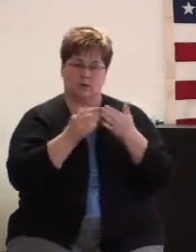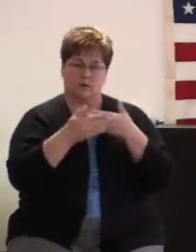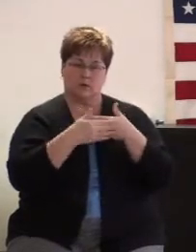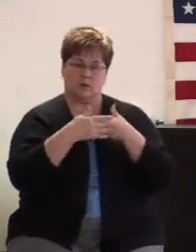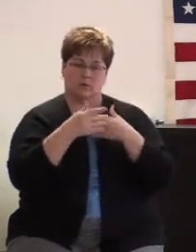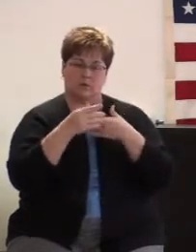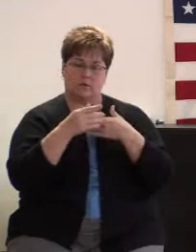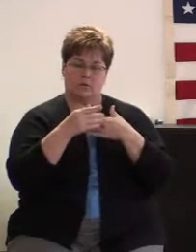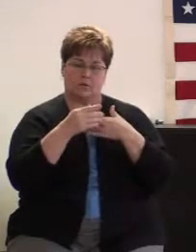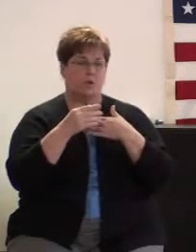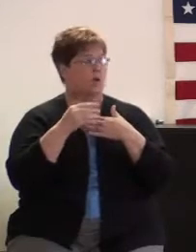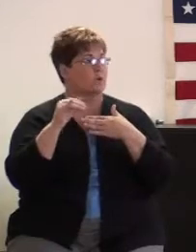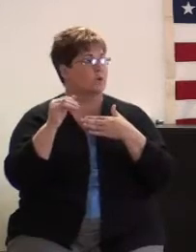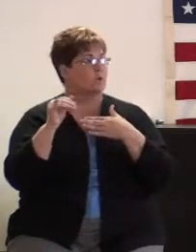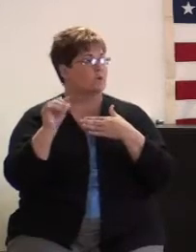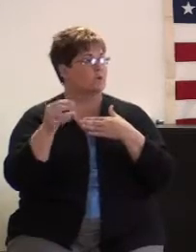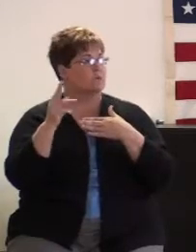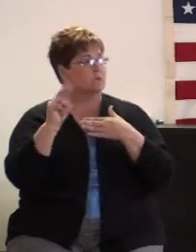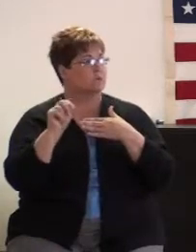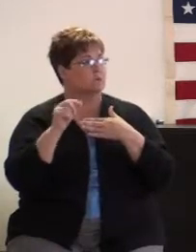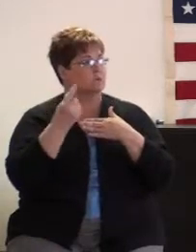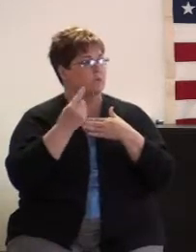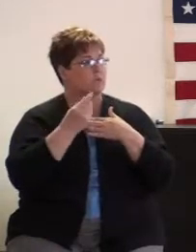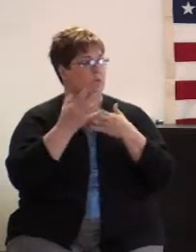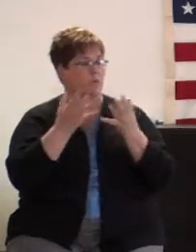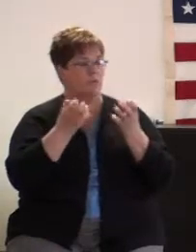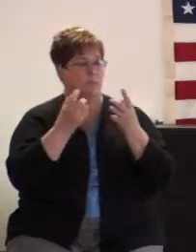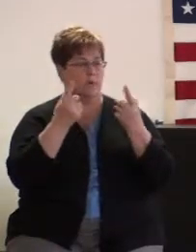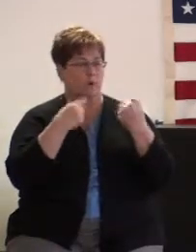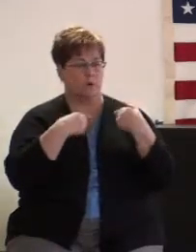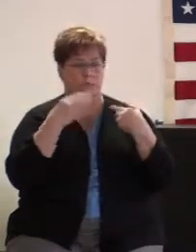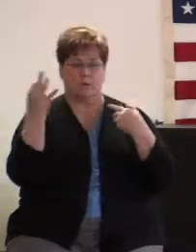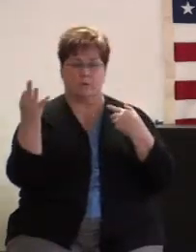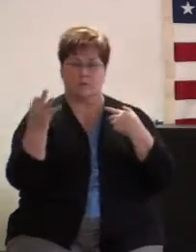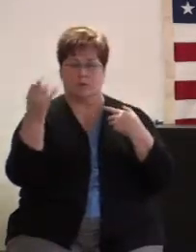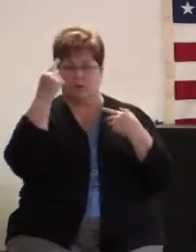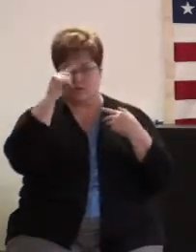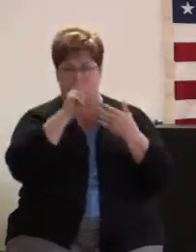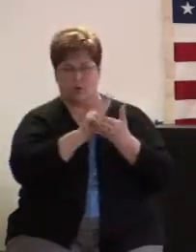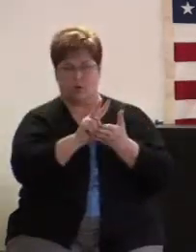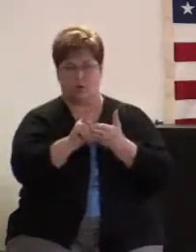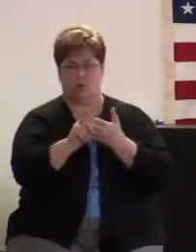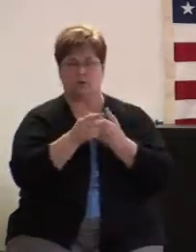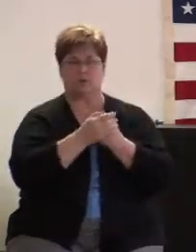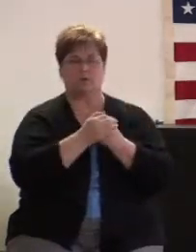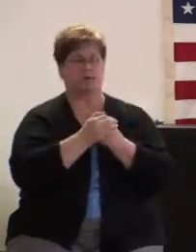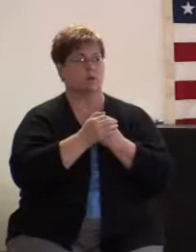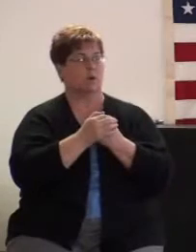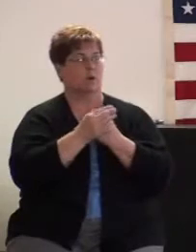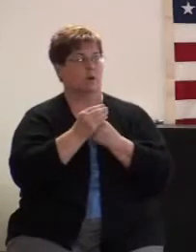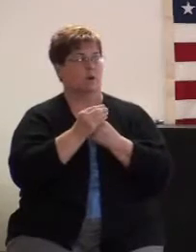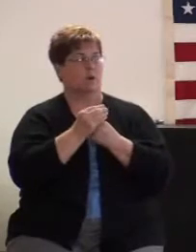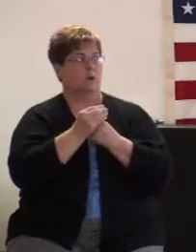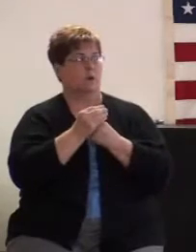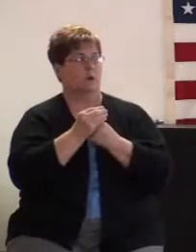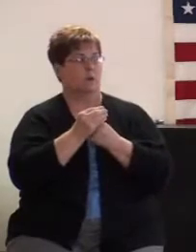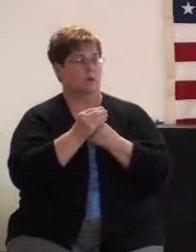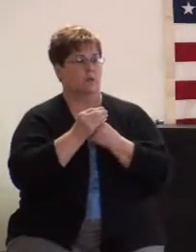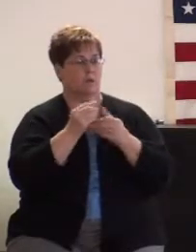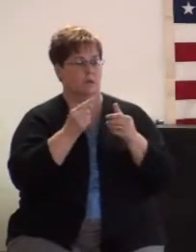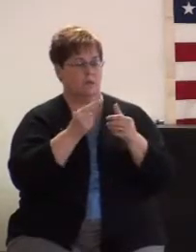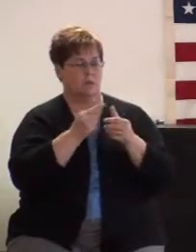because they've already lined up they want me to come and preach for two weeks over there and them